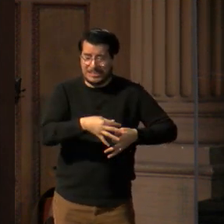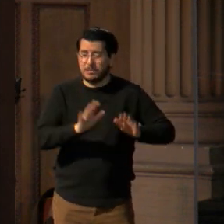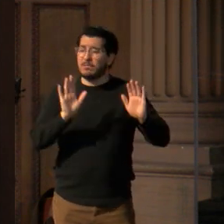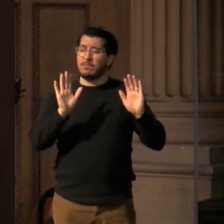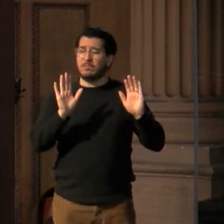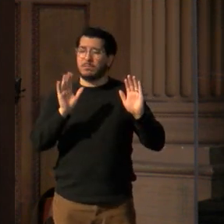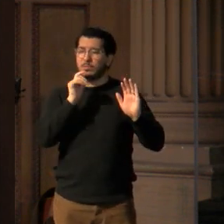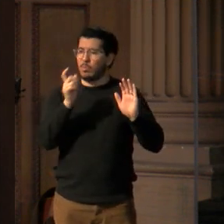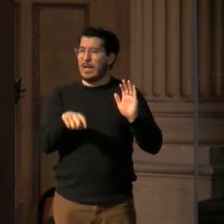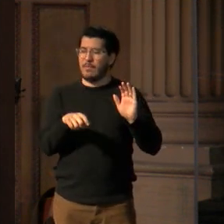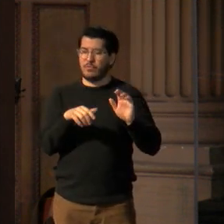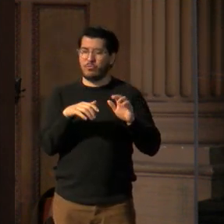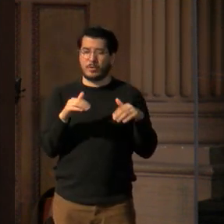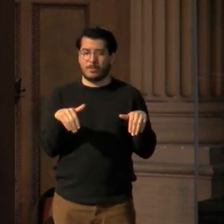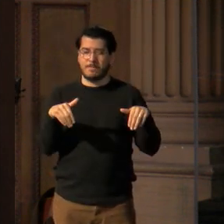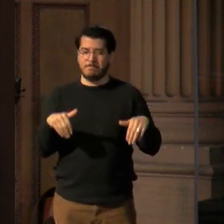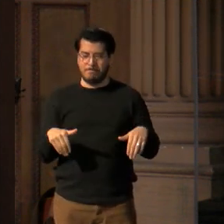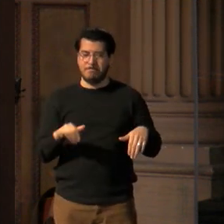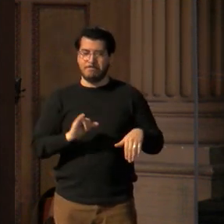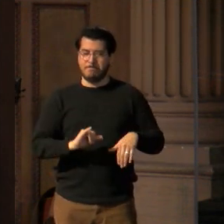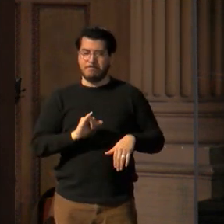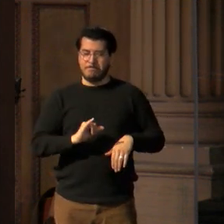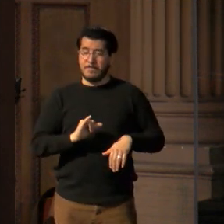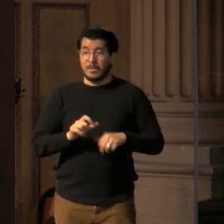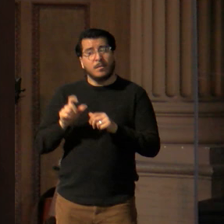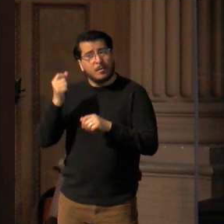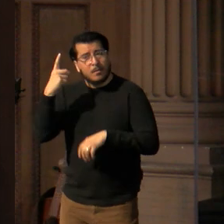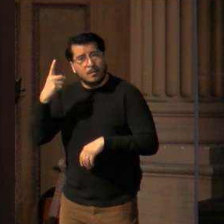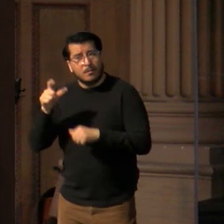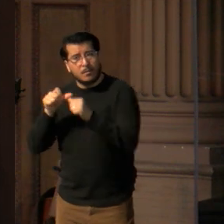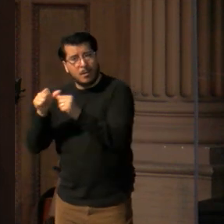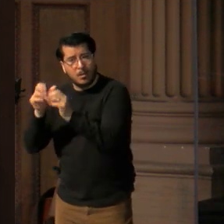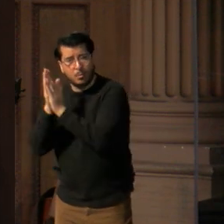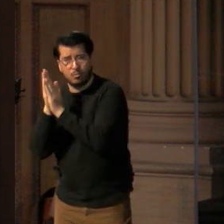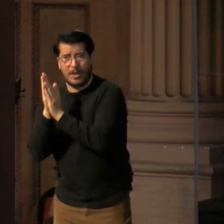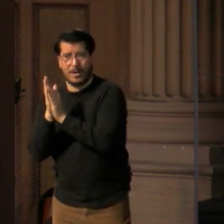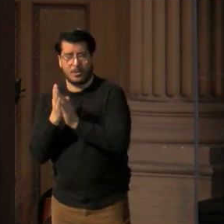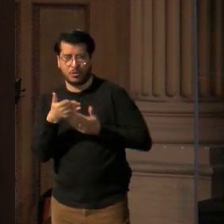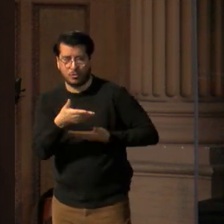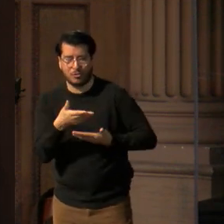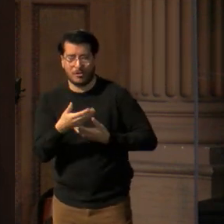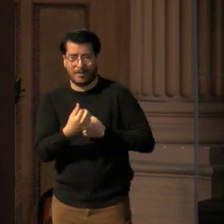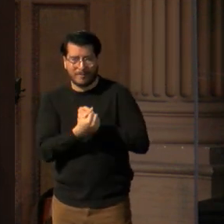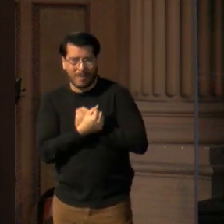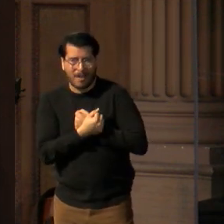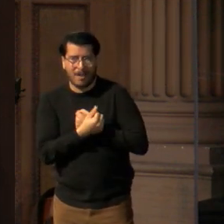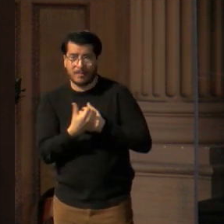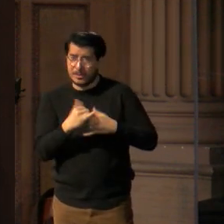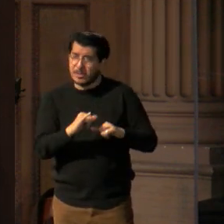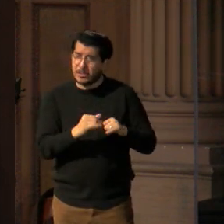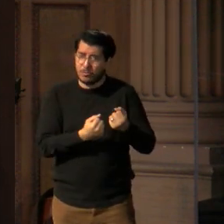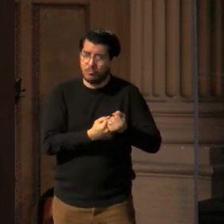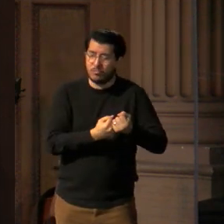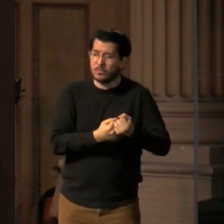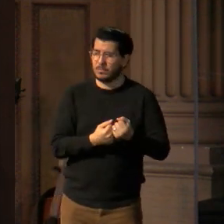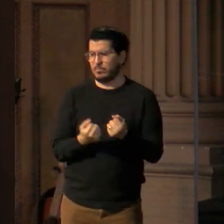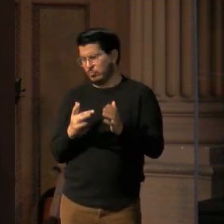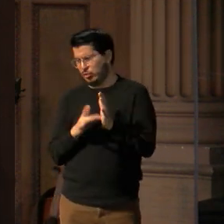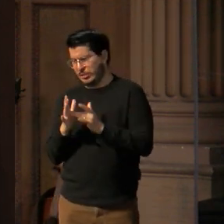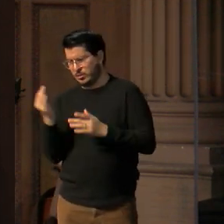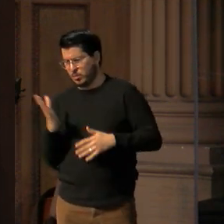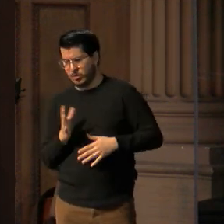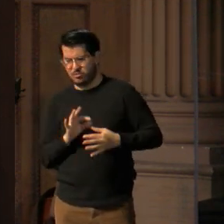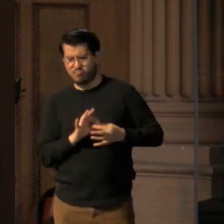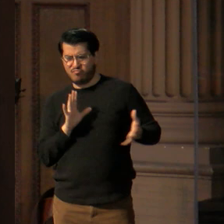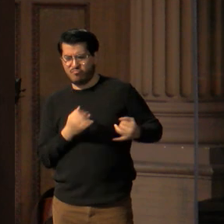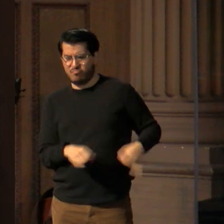to pray for them continually, to continue to serve them in love, to still be present. He's not saying cut these people off or anything like